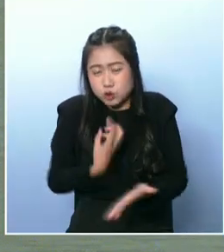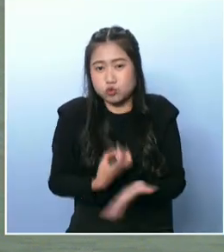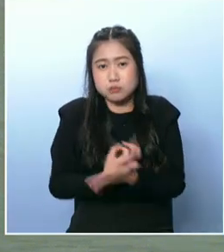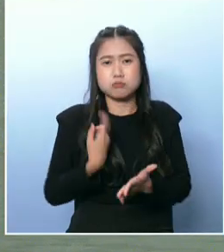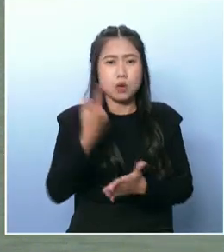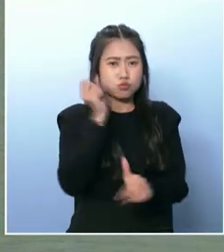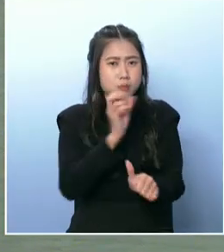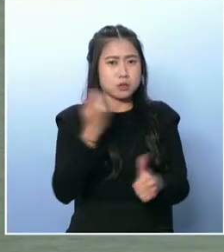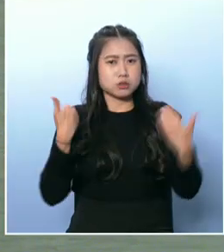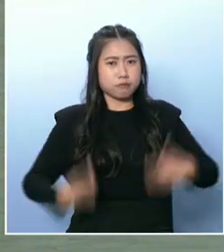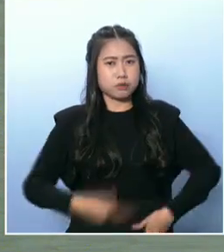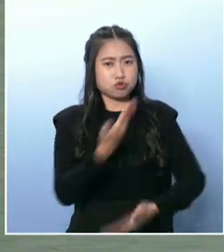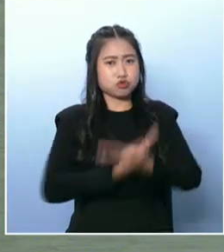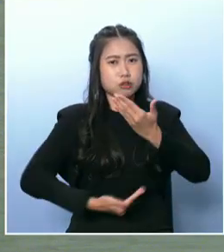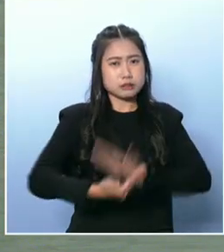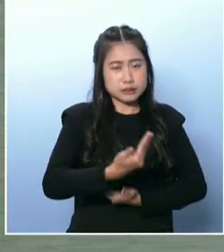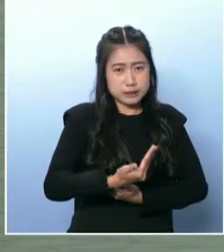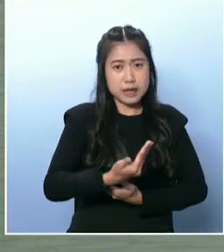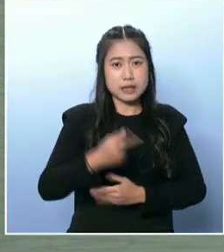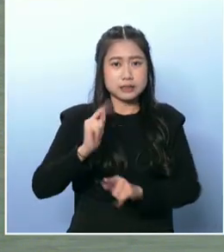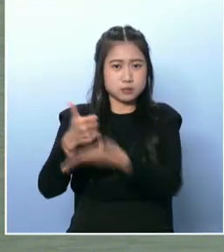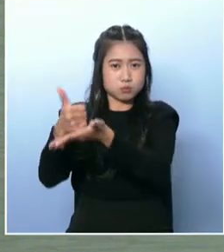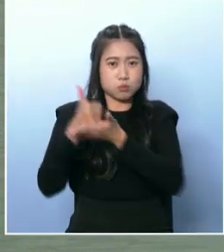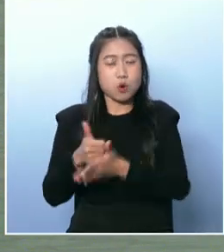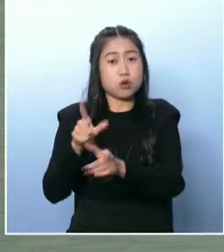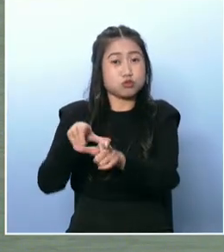income assessment for the monthly subsidy of $5,000.